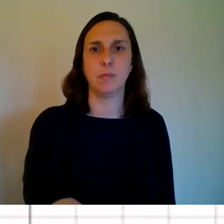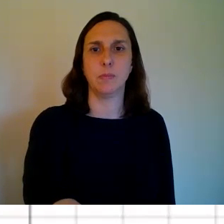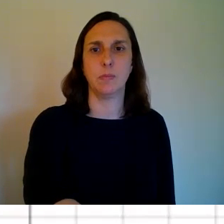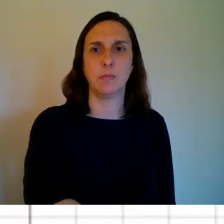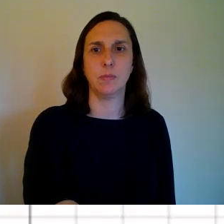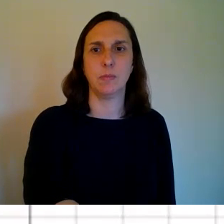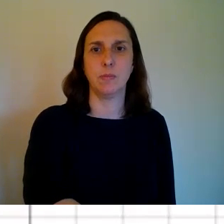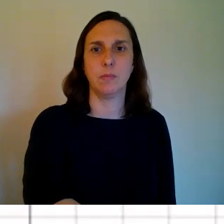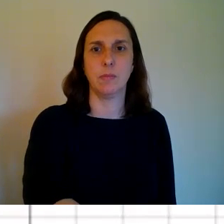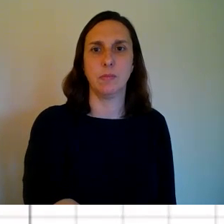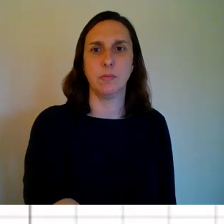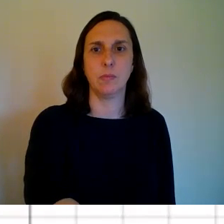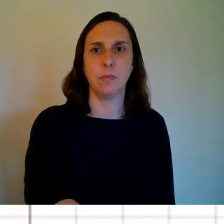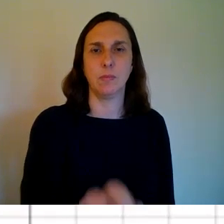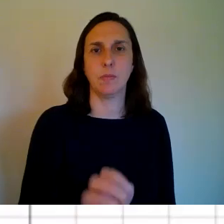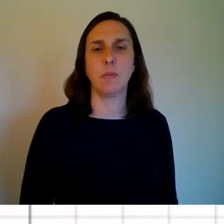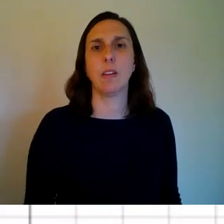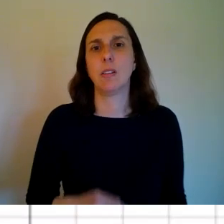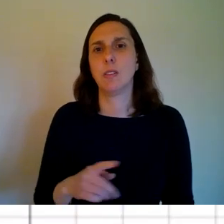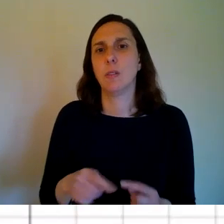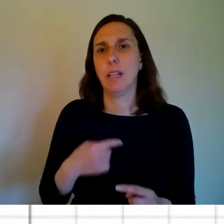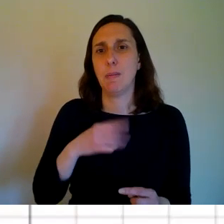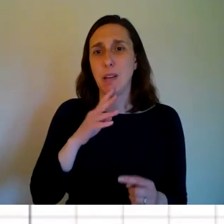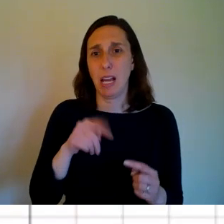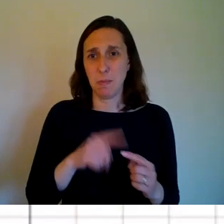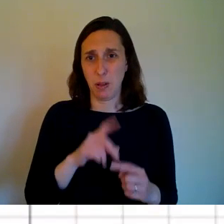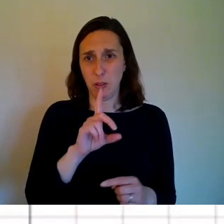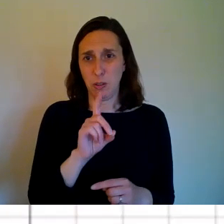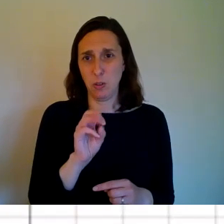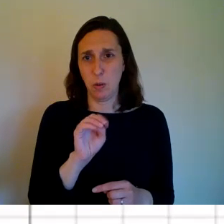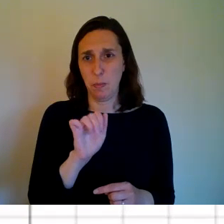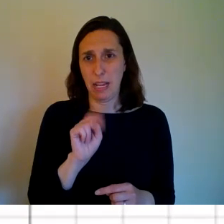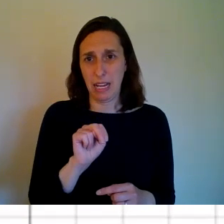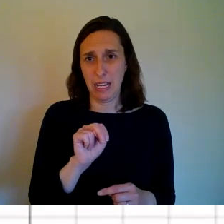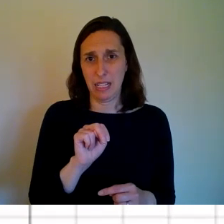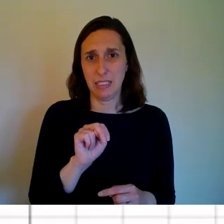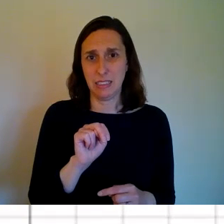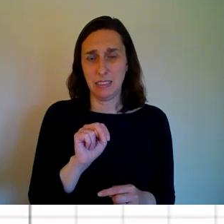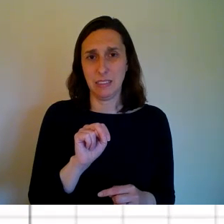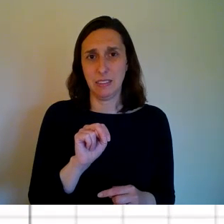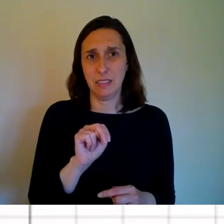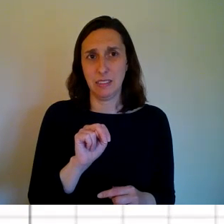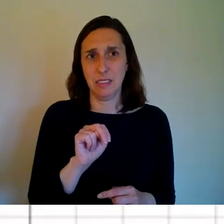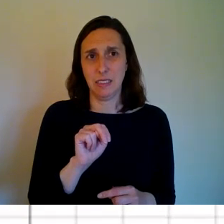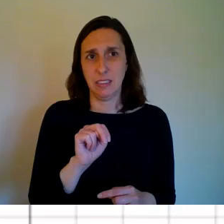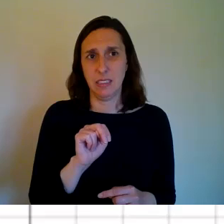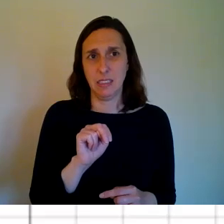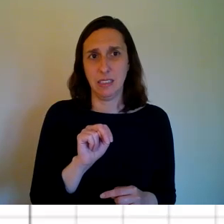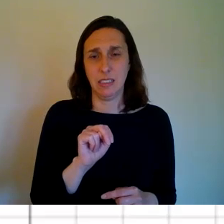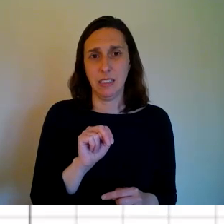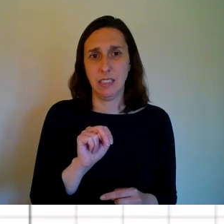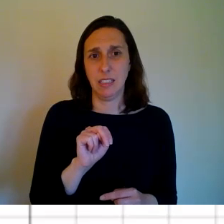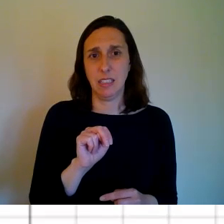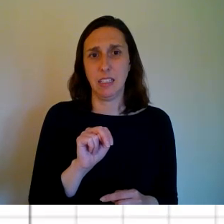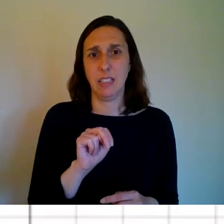So when I'm talking about the domain of f in purple here, I'll hide g of x for right now, it can take